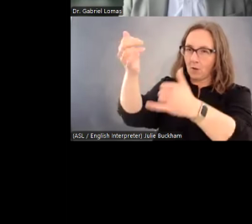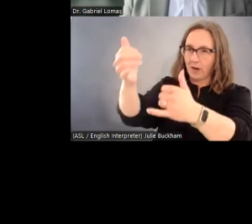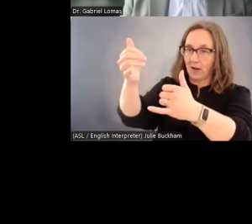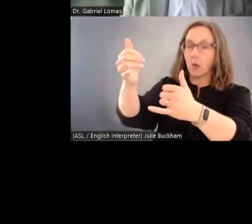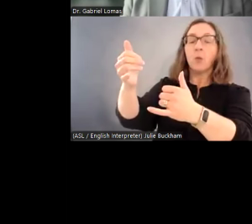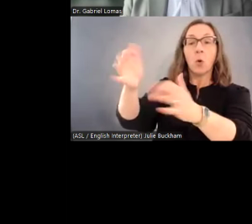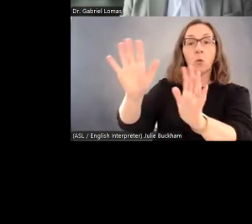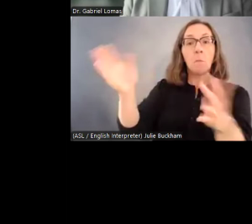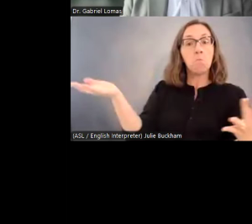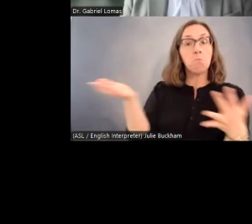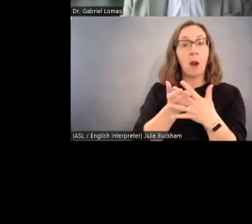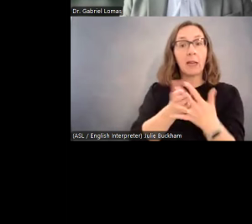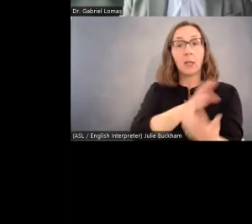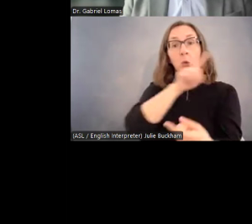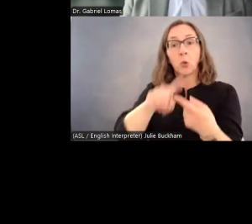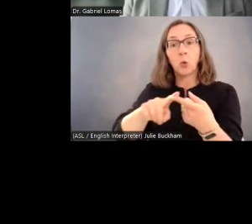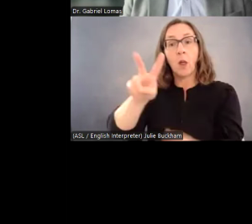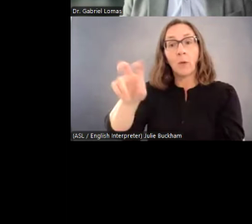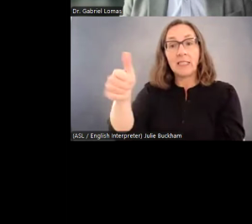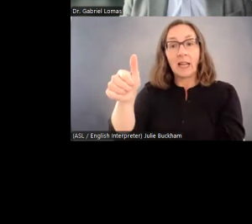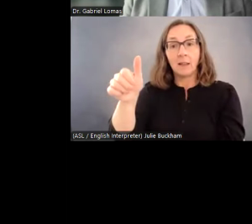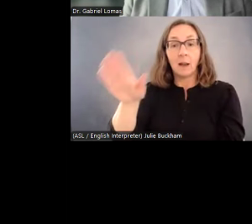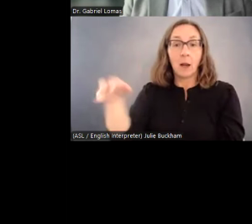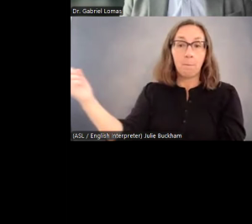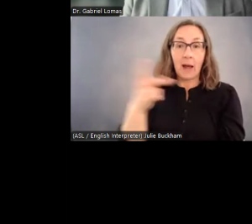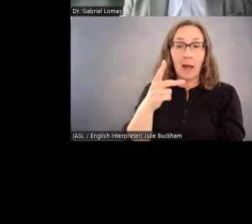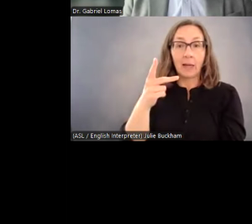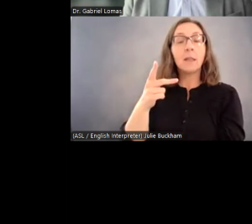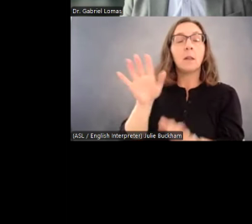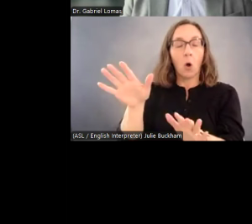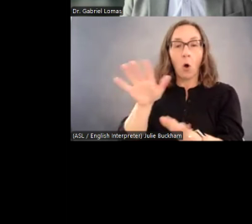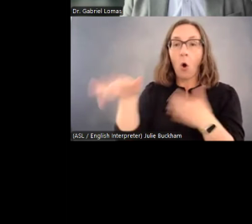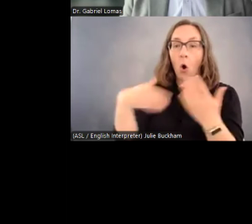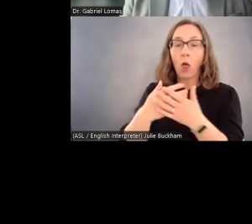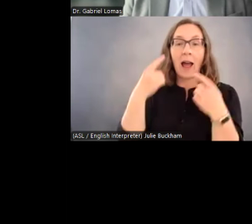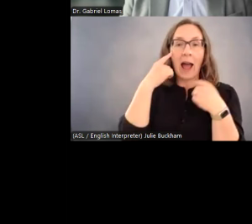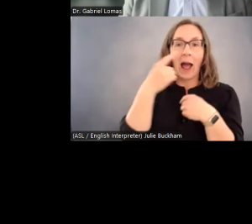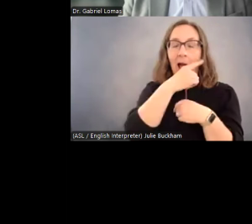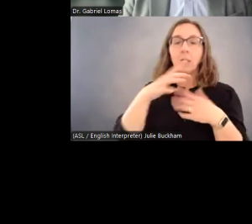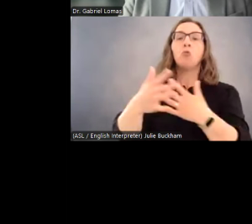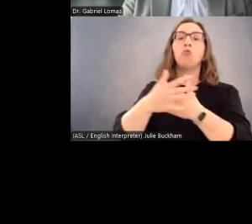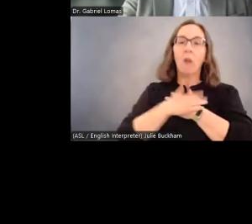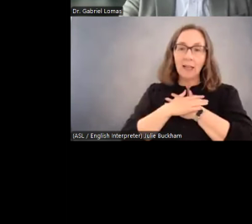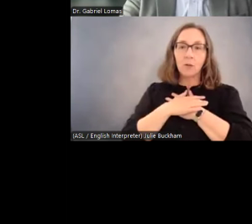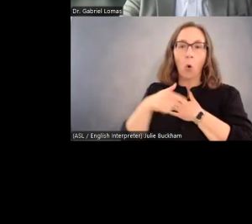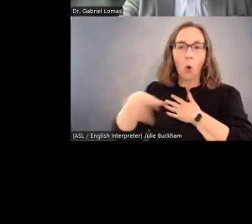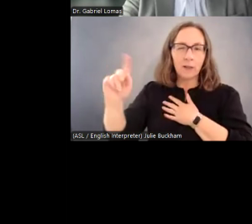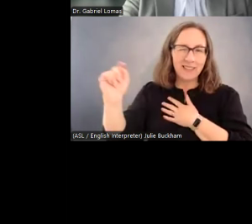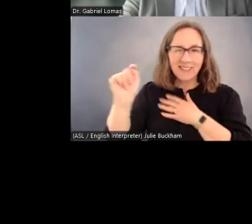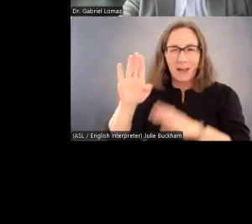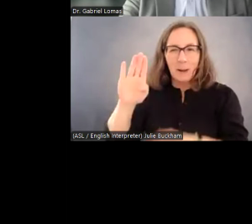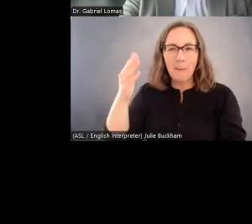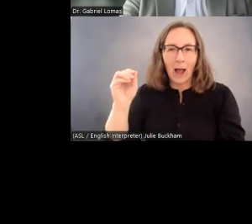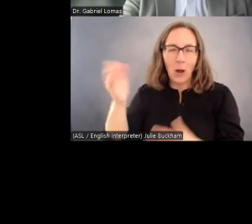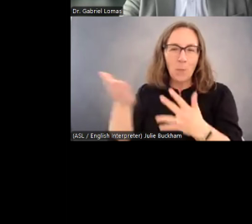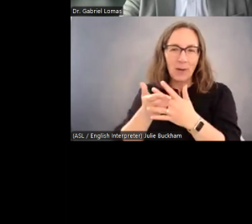So if we want to break until about 3:10 and come back, that will give everyone a chance to rest their eyes or take a bio break. Thank